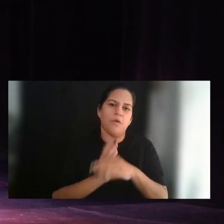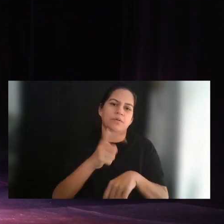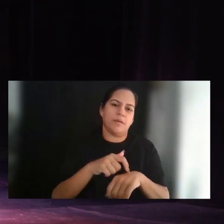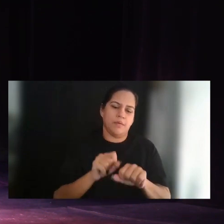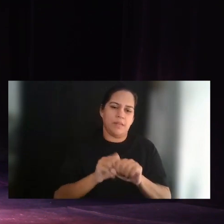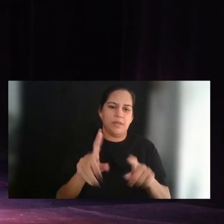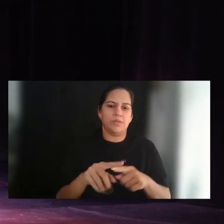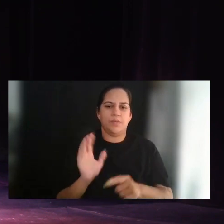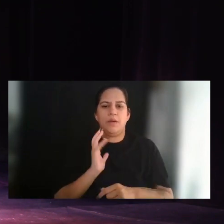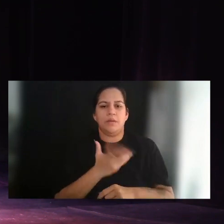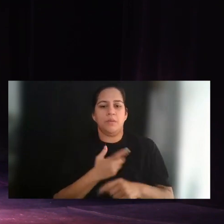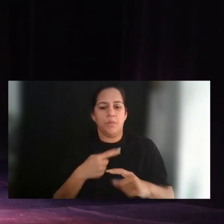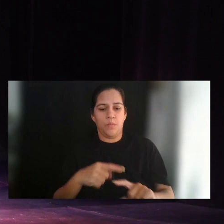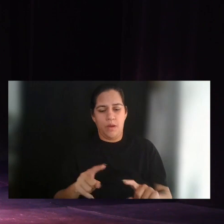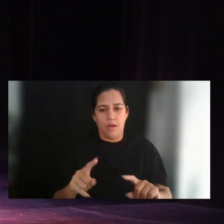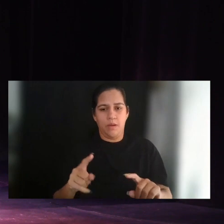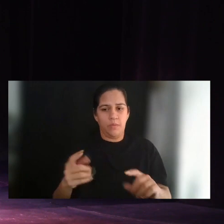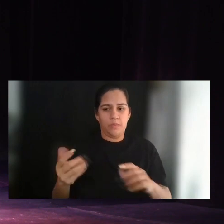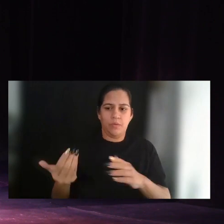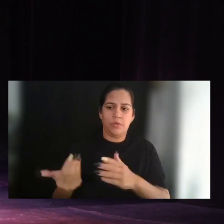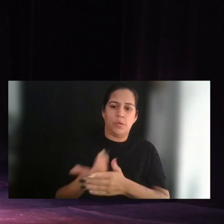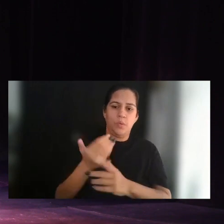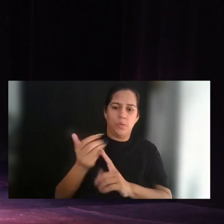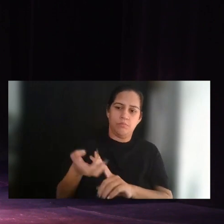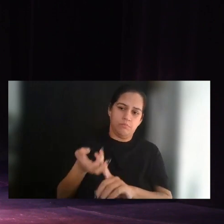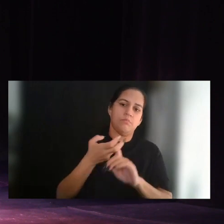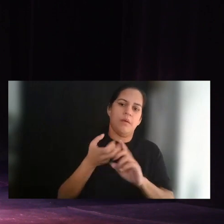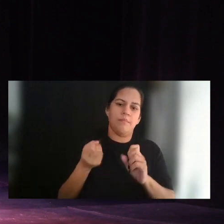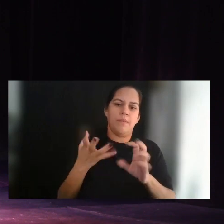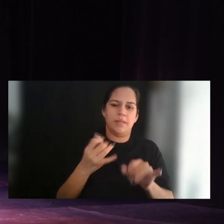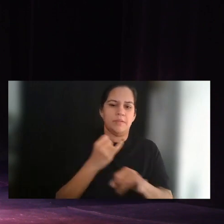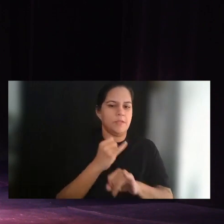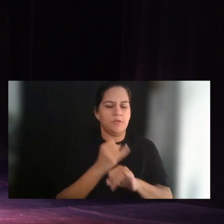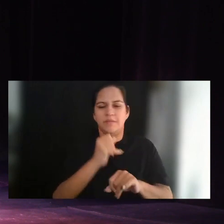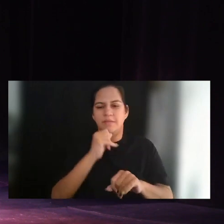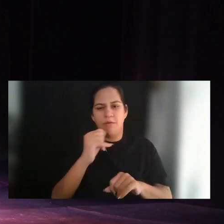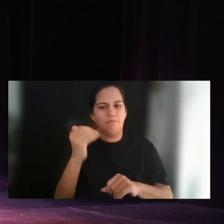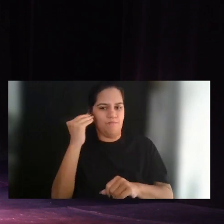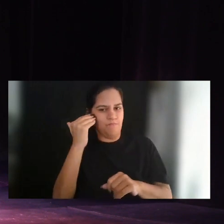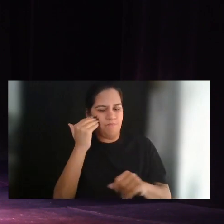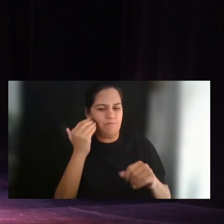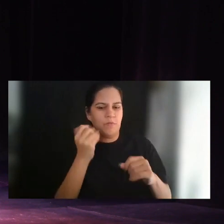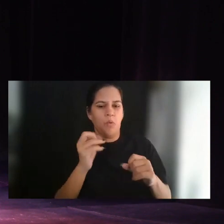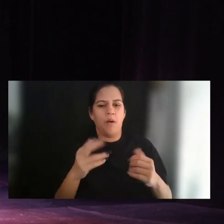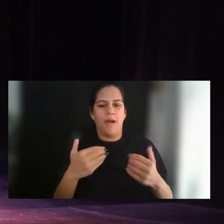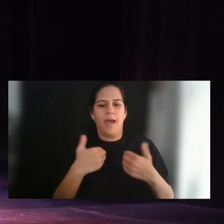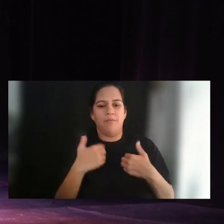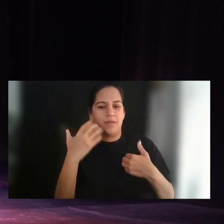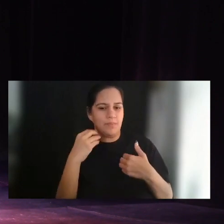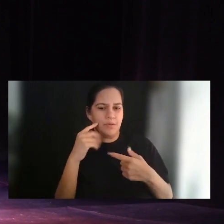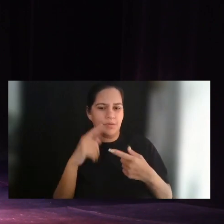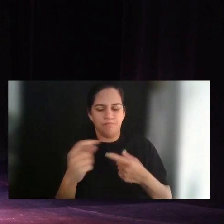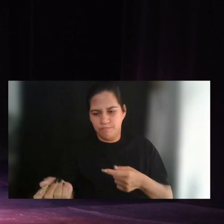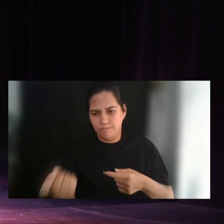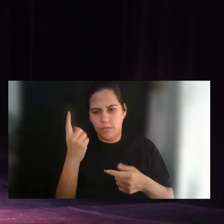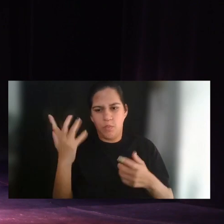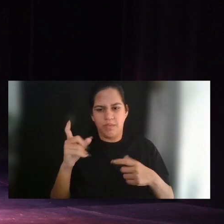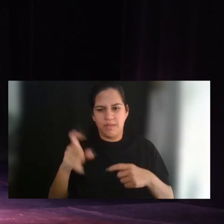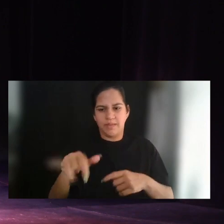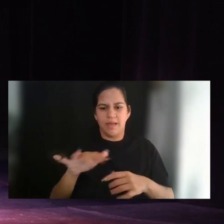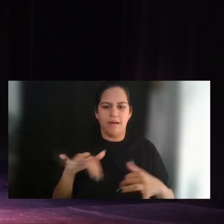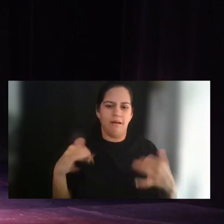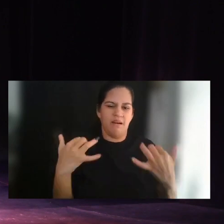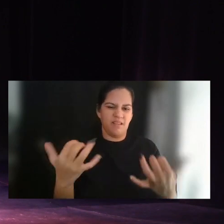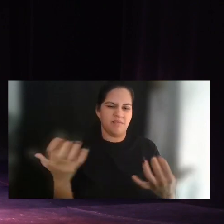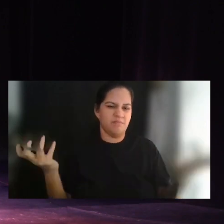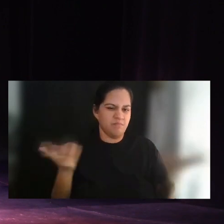get new audiences, many institutions didn't necessarily know or have the experience to understand what the needs of that audience might be. But we, the